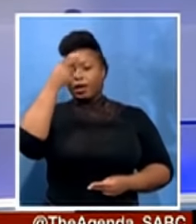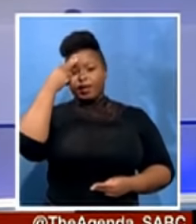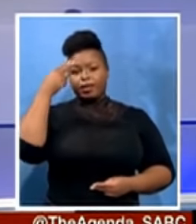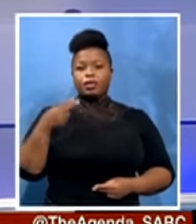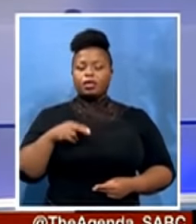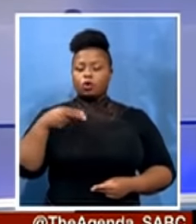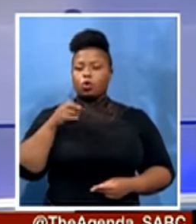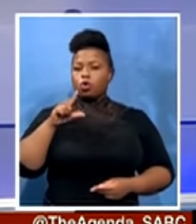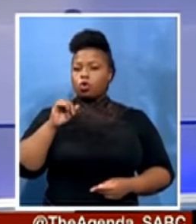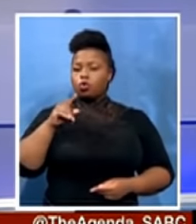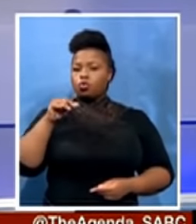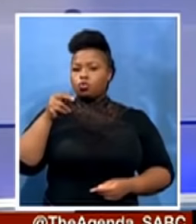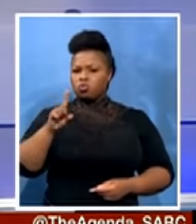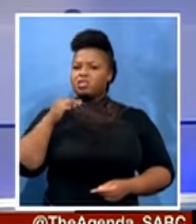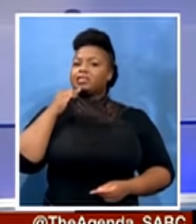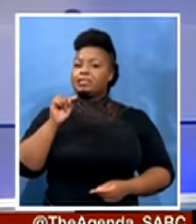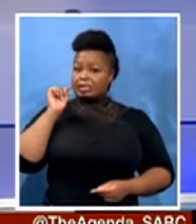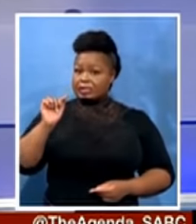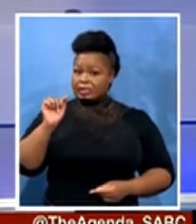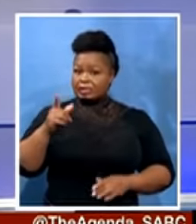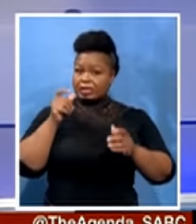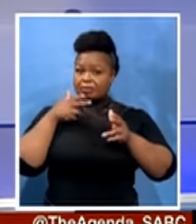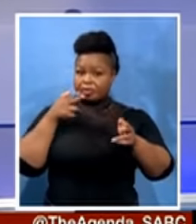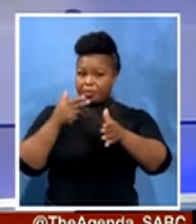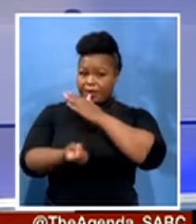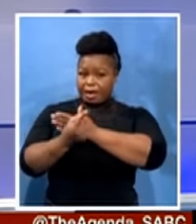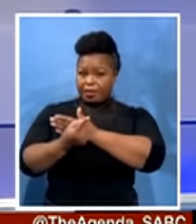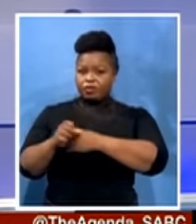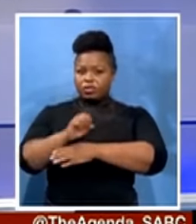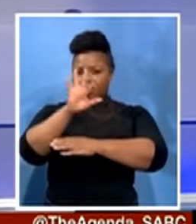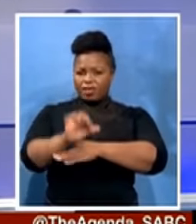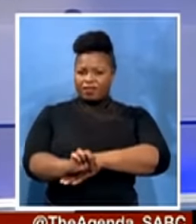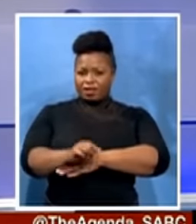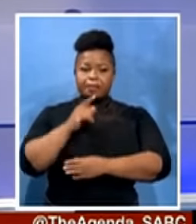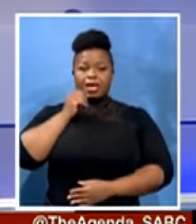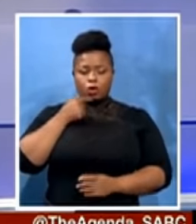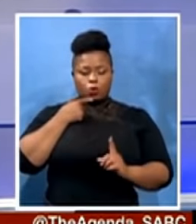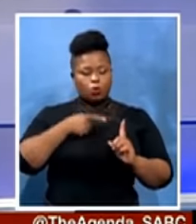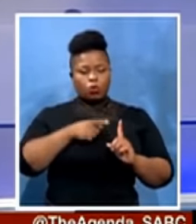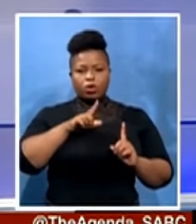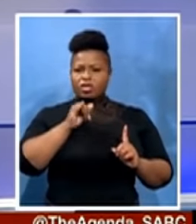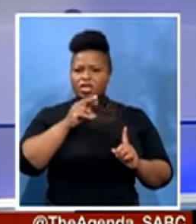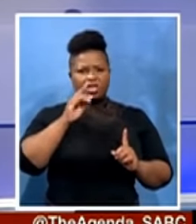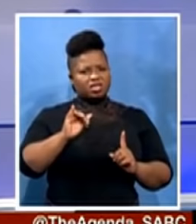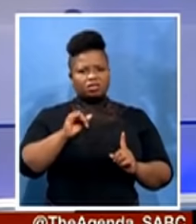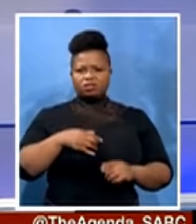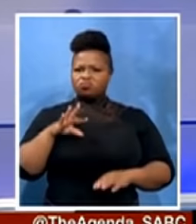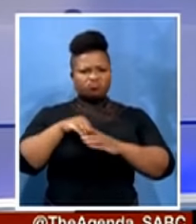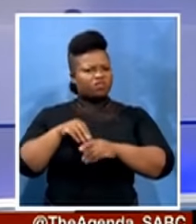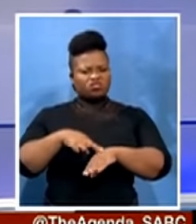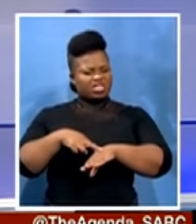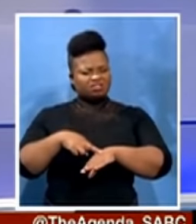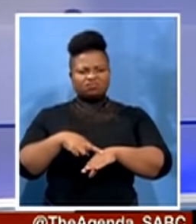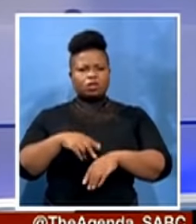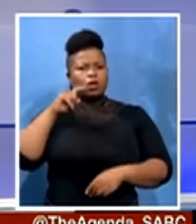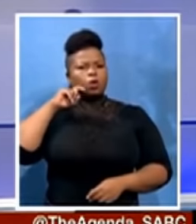fatal shooting of the South African man, Lindani Myeni, has nothing to do with race. He was 29 years old and